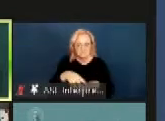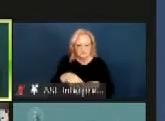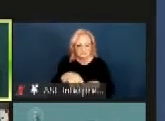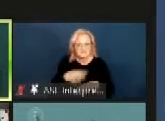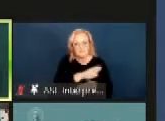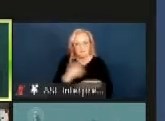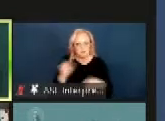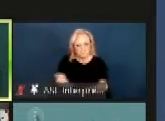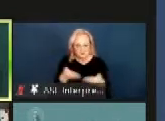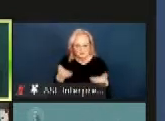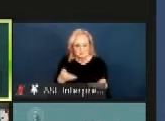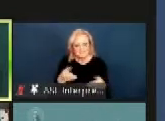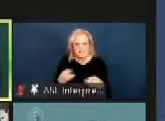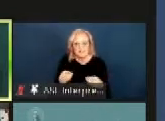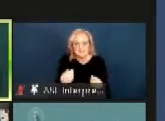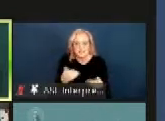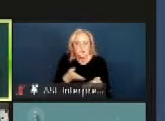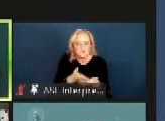everyday life.